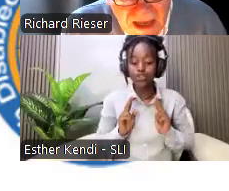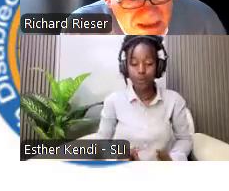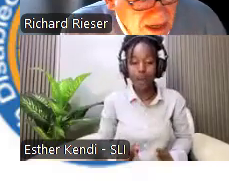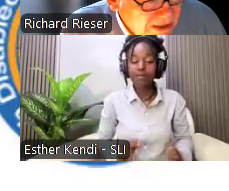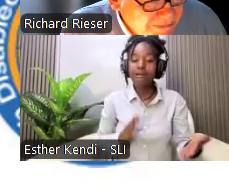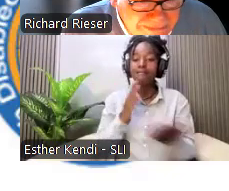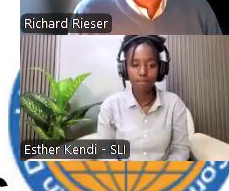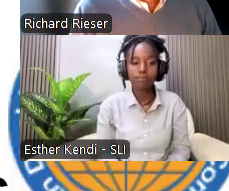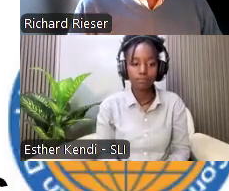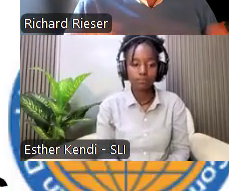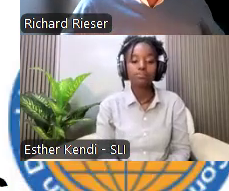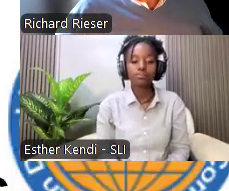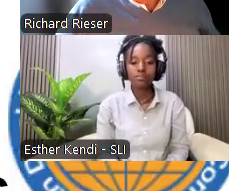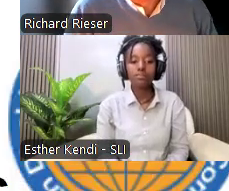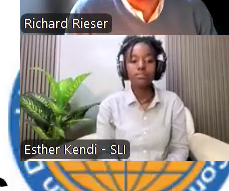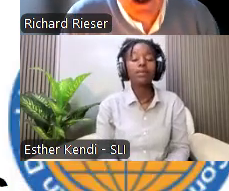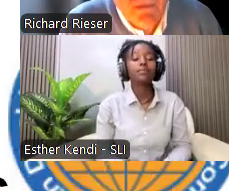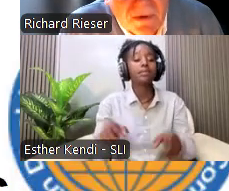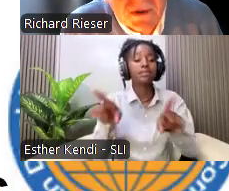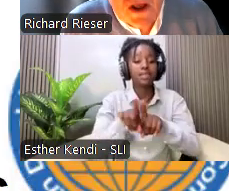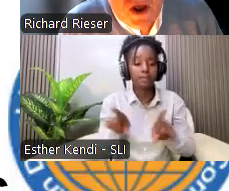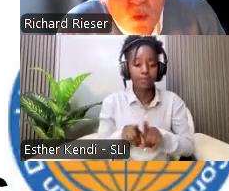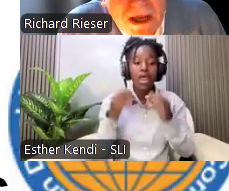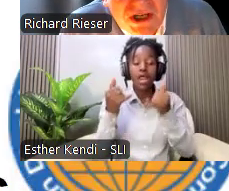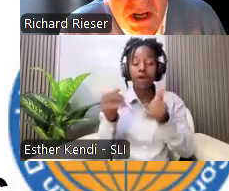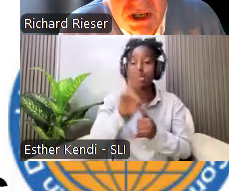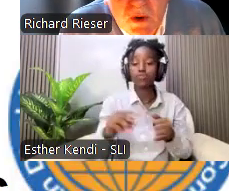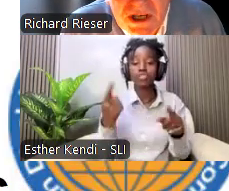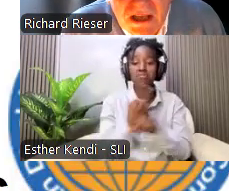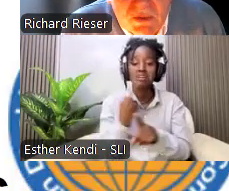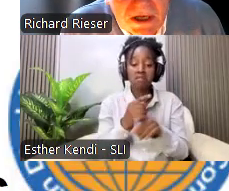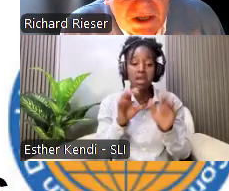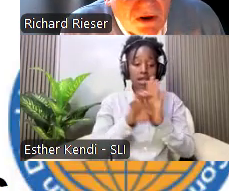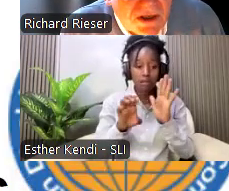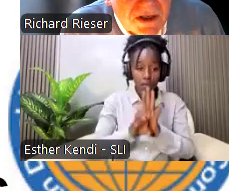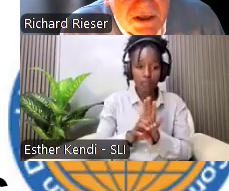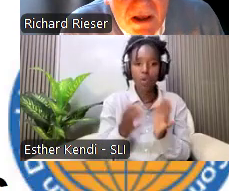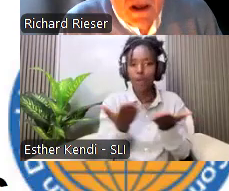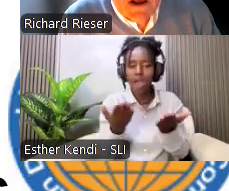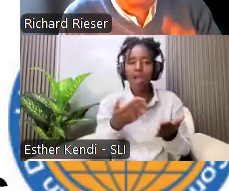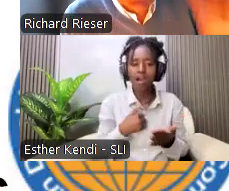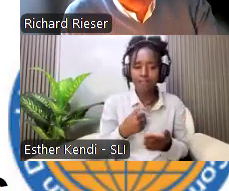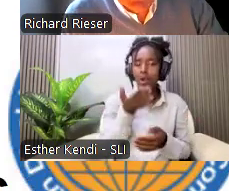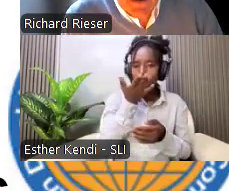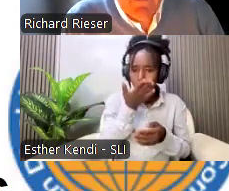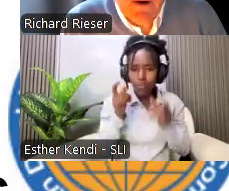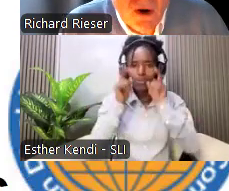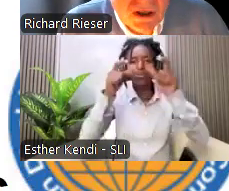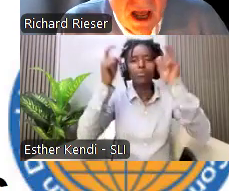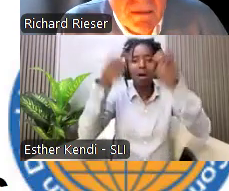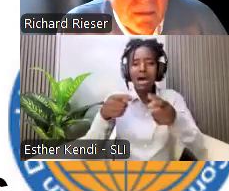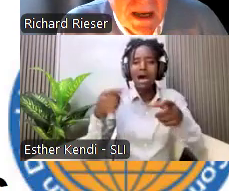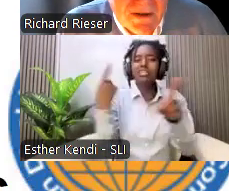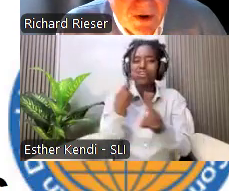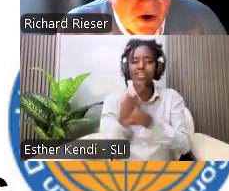being. Next. So just a couple of examples. Witches, witch hunts, witch doctors. These have been around for a